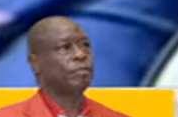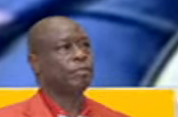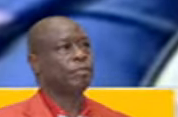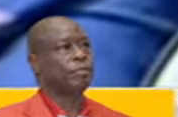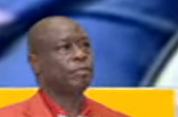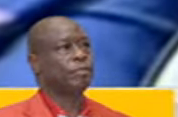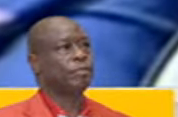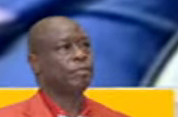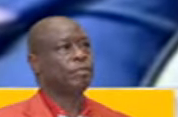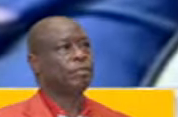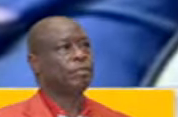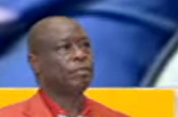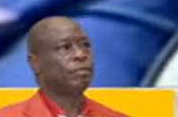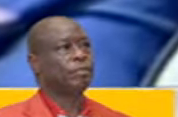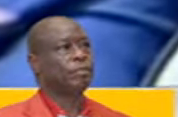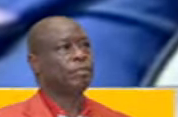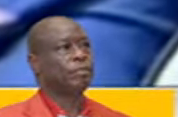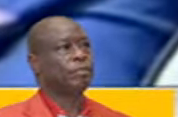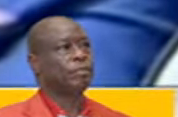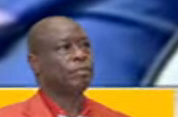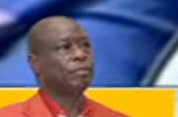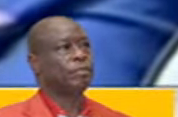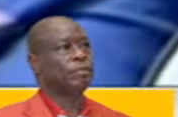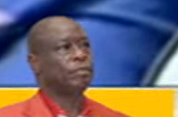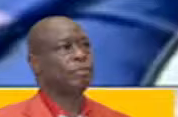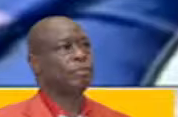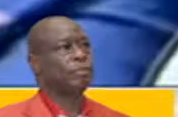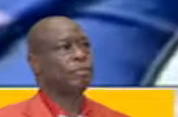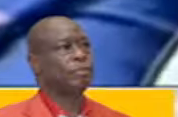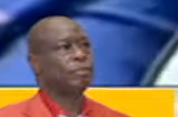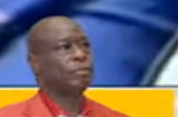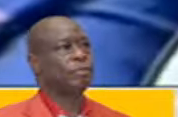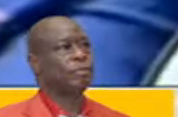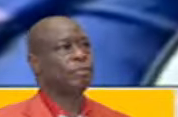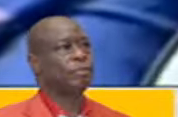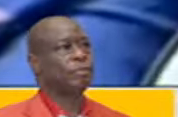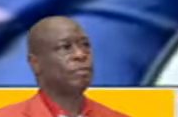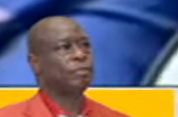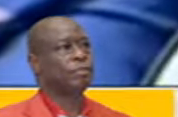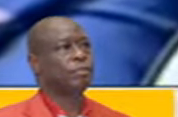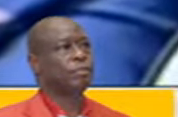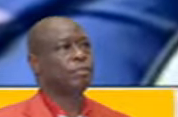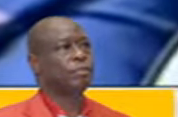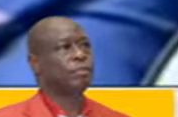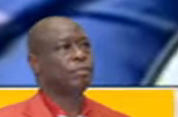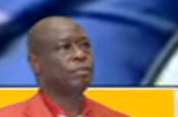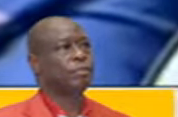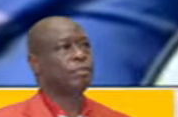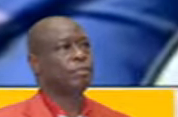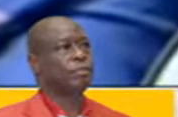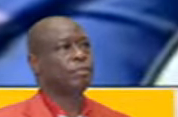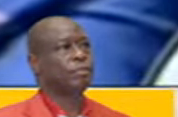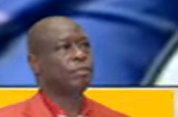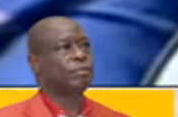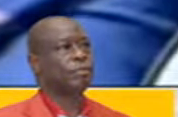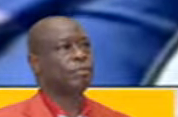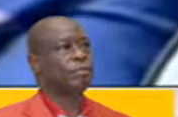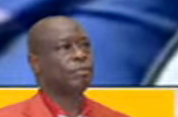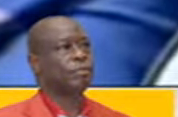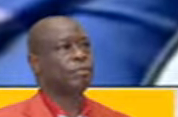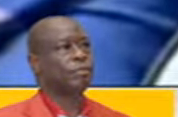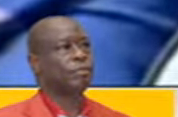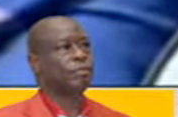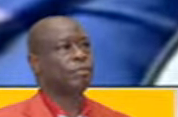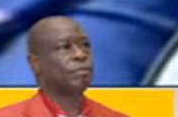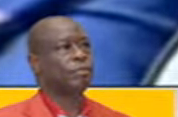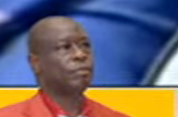their decision or independence. You can interfere with financing of the judiciary. You can interfere with many, many other things, but let's not take away